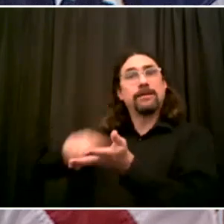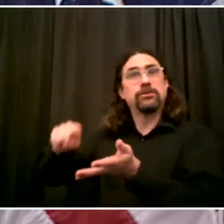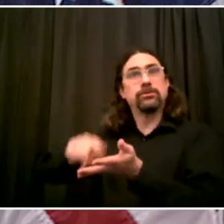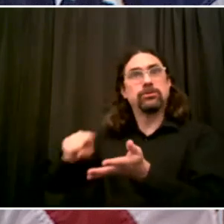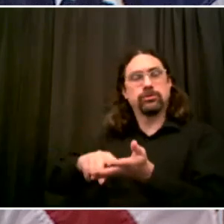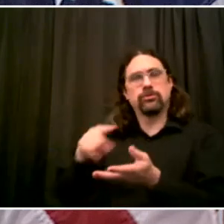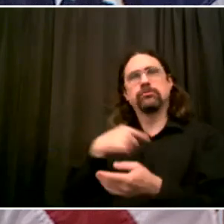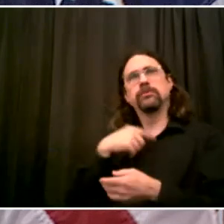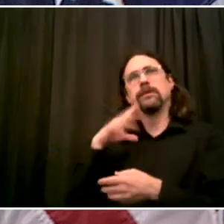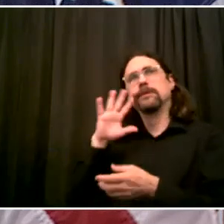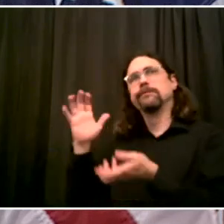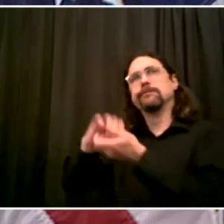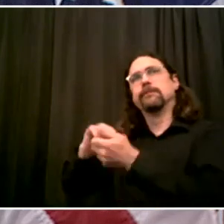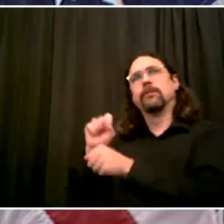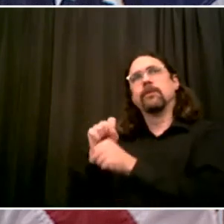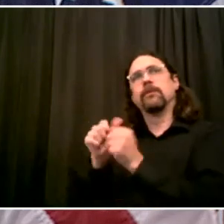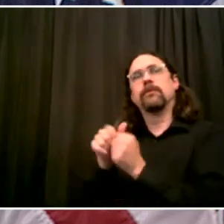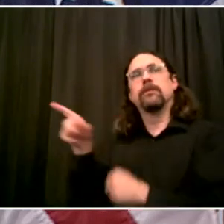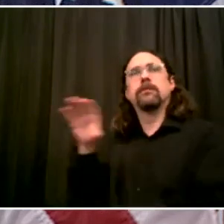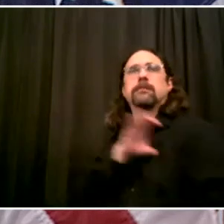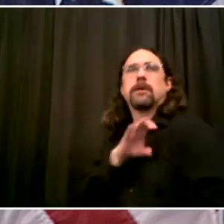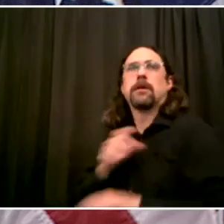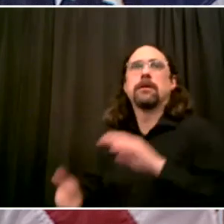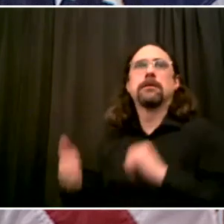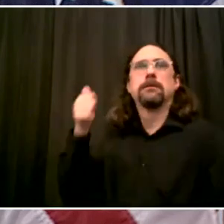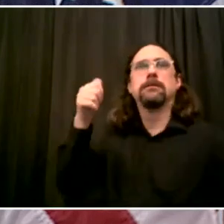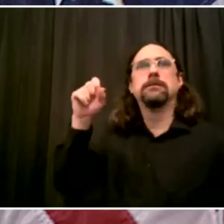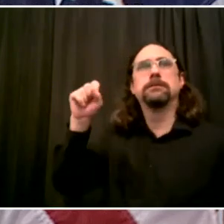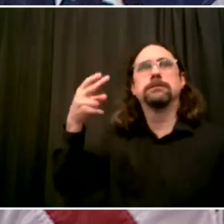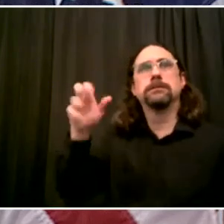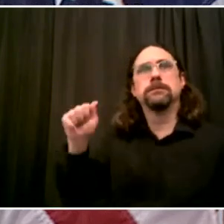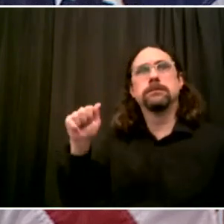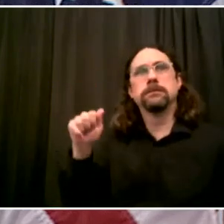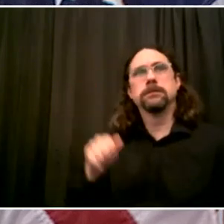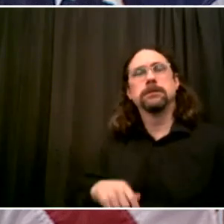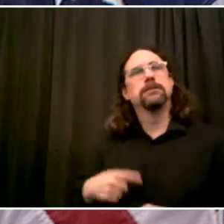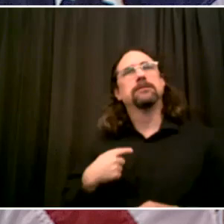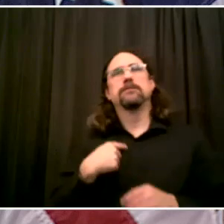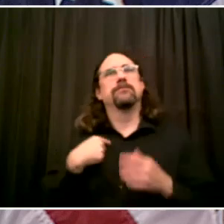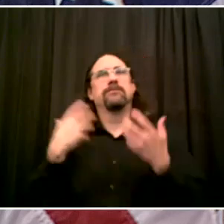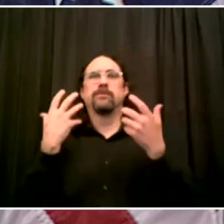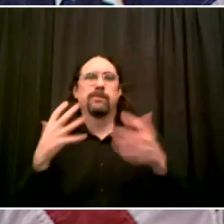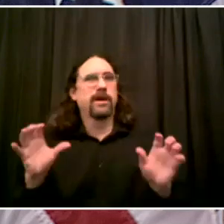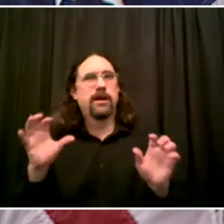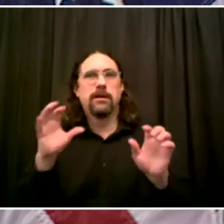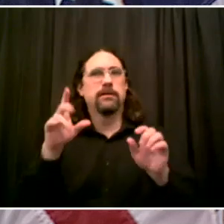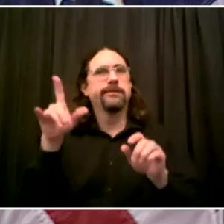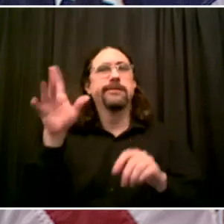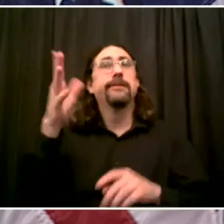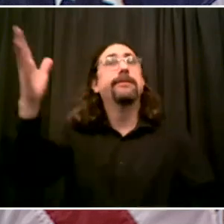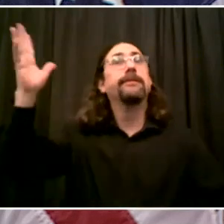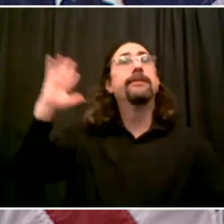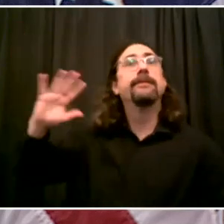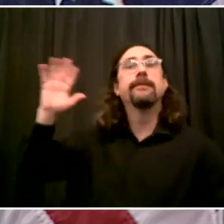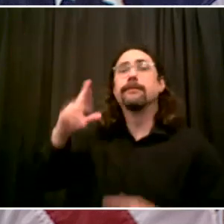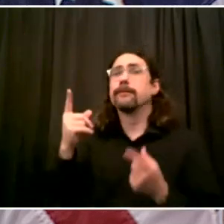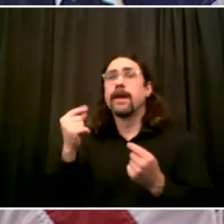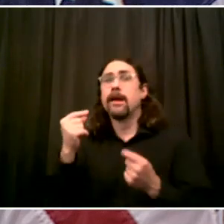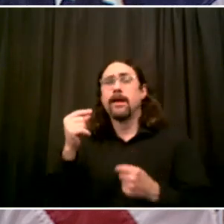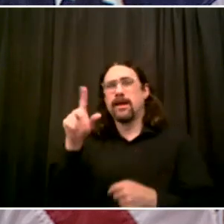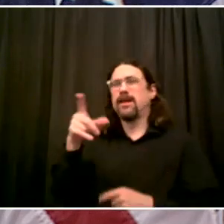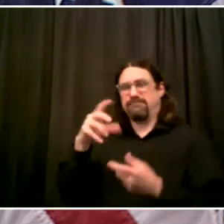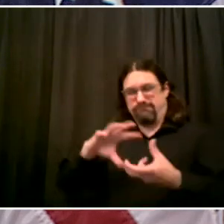doing that anymore. We have to move past that. Commissioner Shea spoke passionately yesterday about his desire